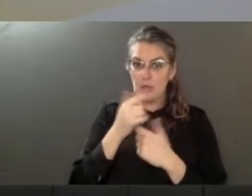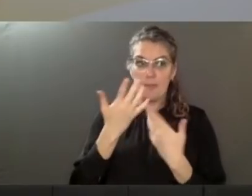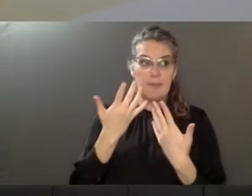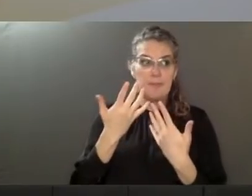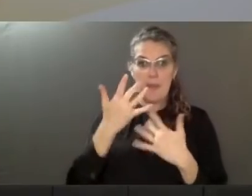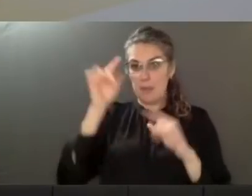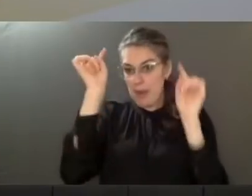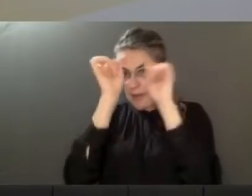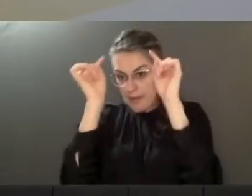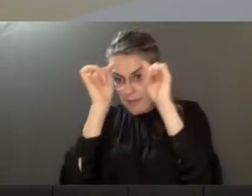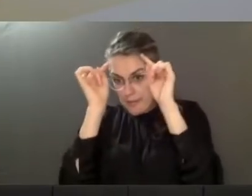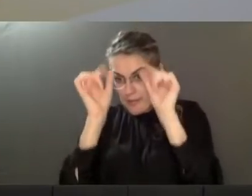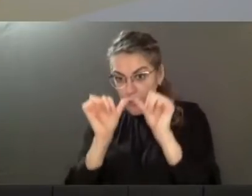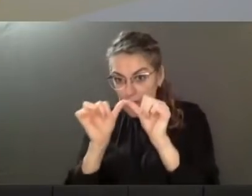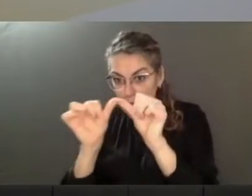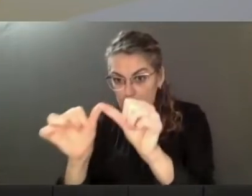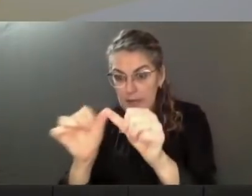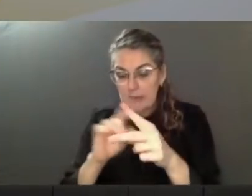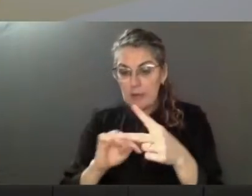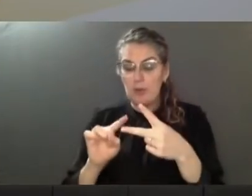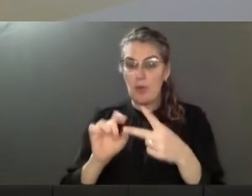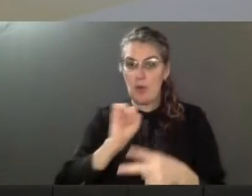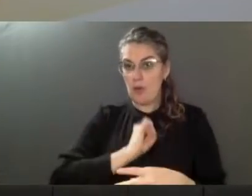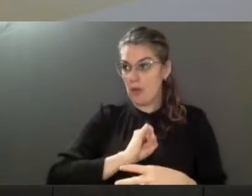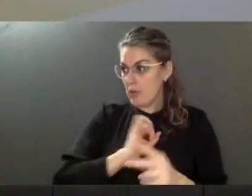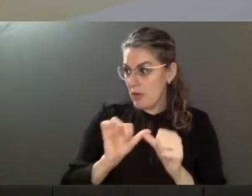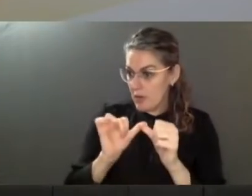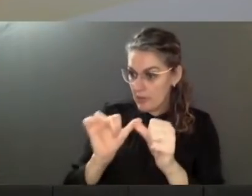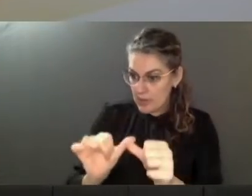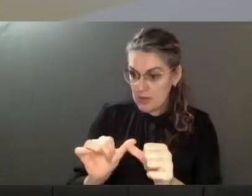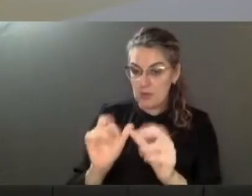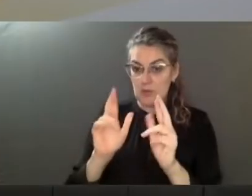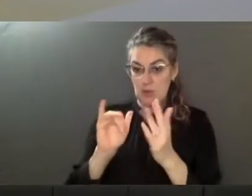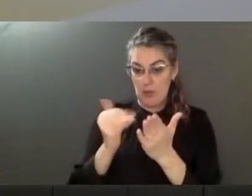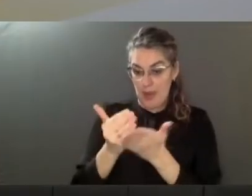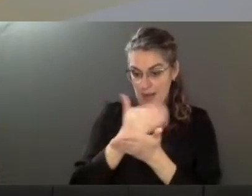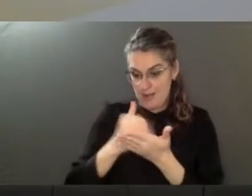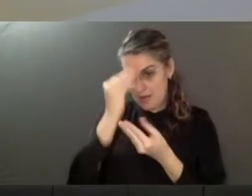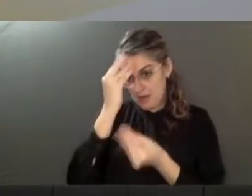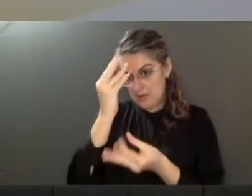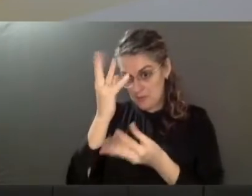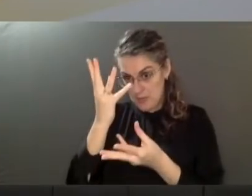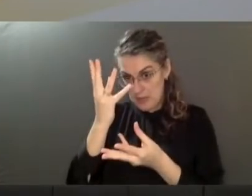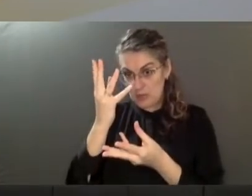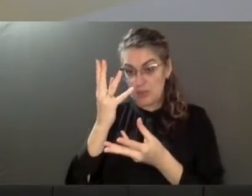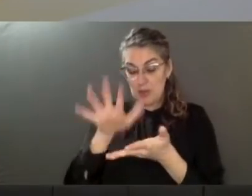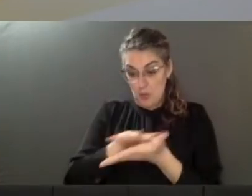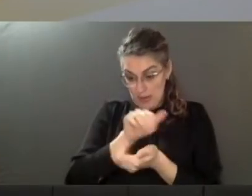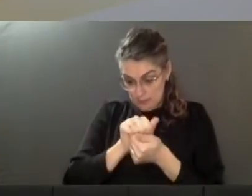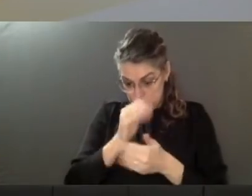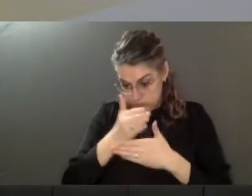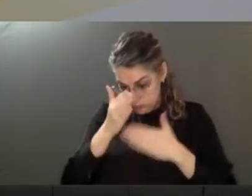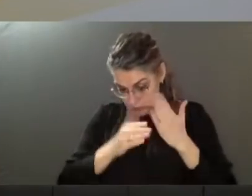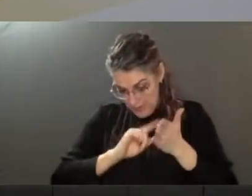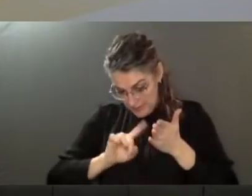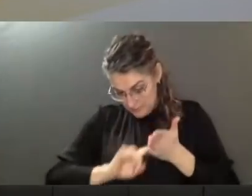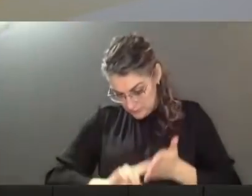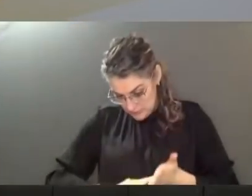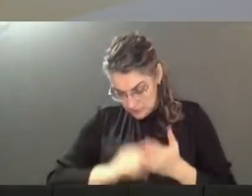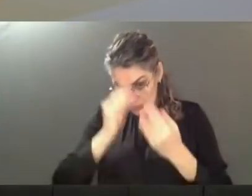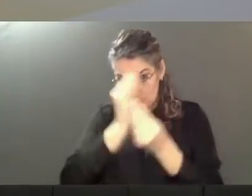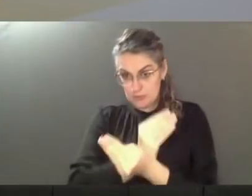able to report back at some point in time. The other question was about